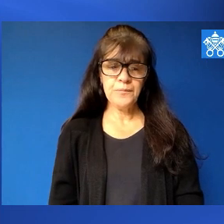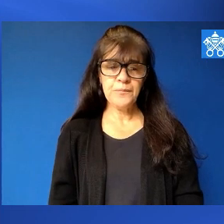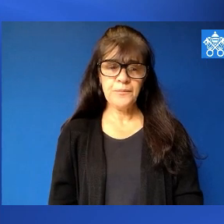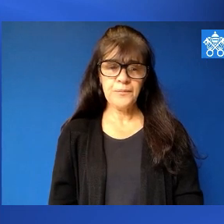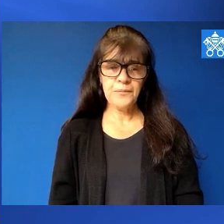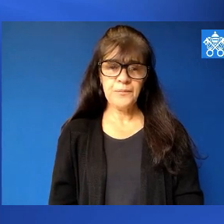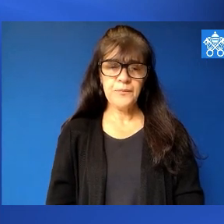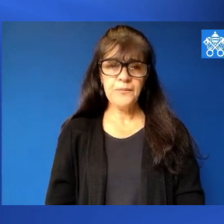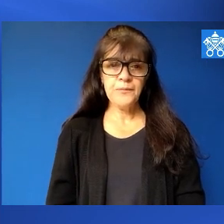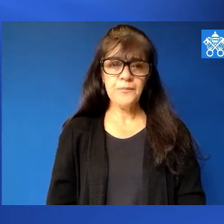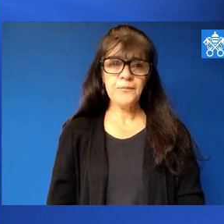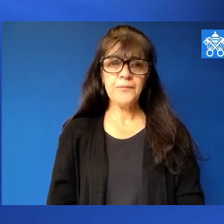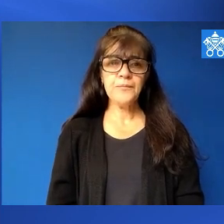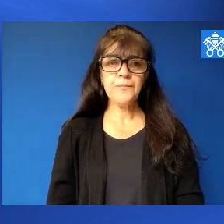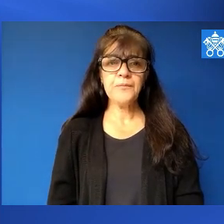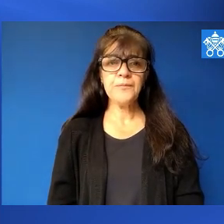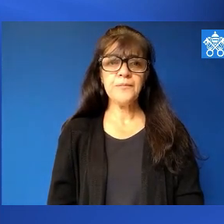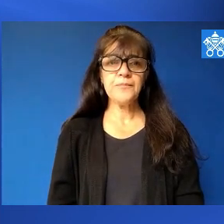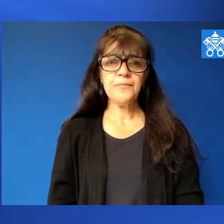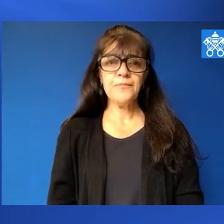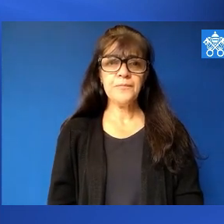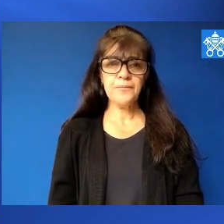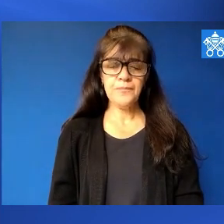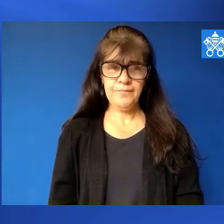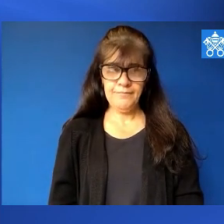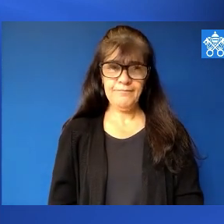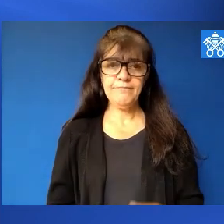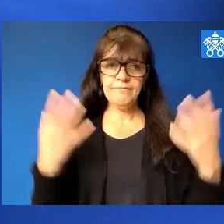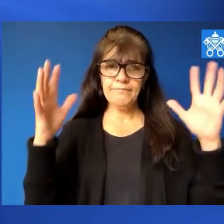sprawę pokoju. Niech Bóg wam błogosławi.